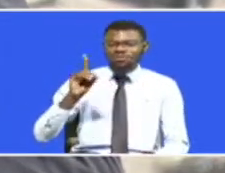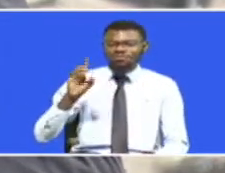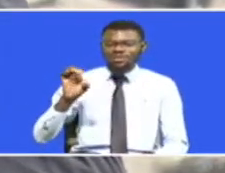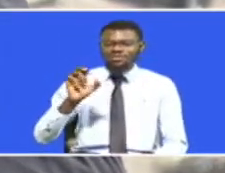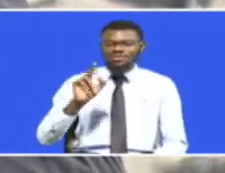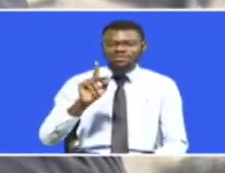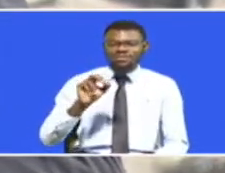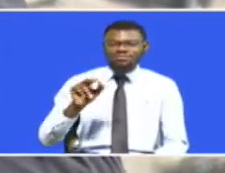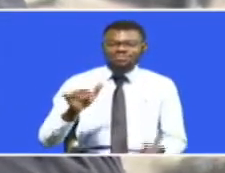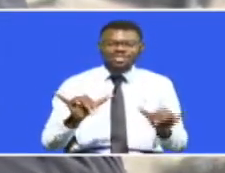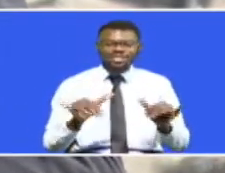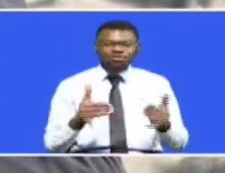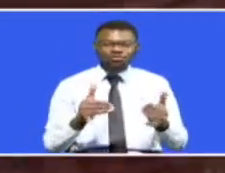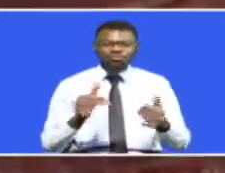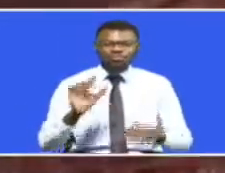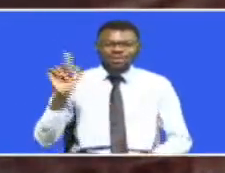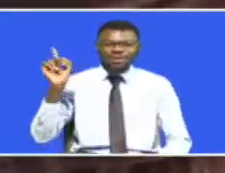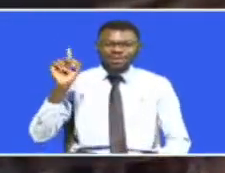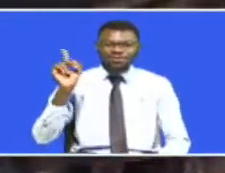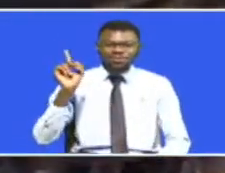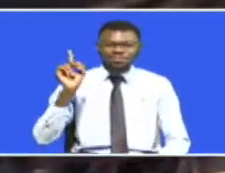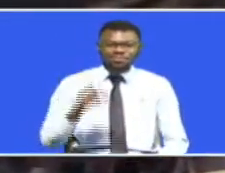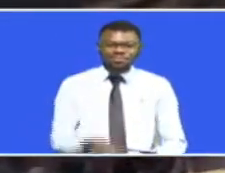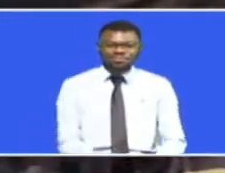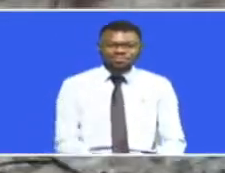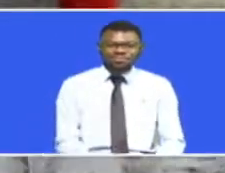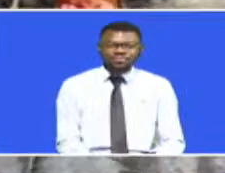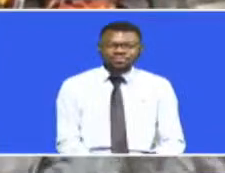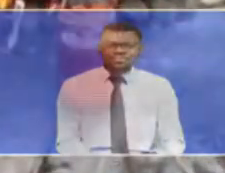KTN News, Nairobi.